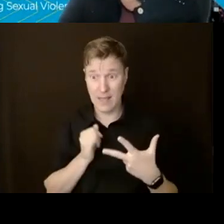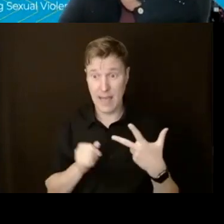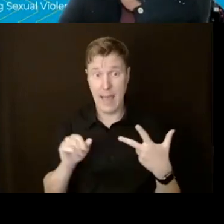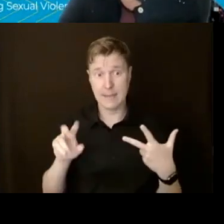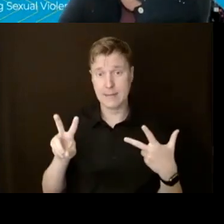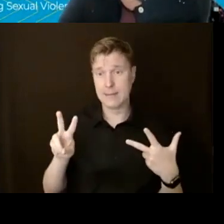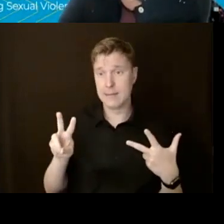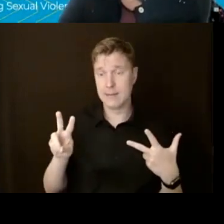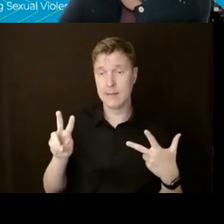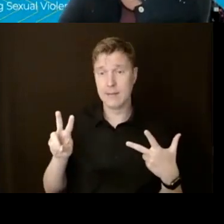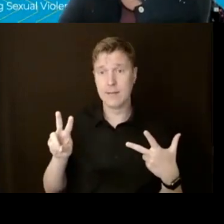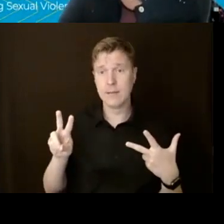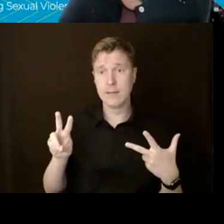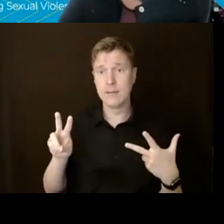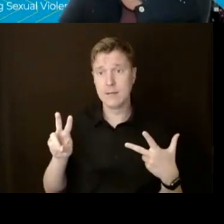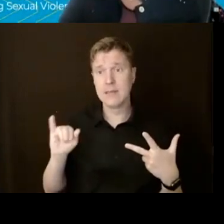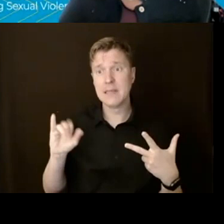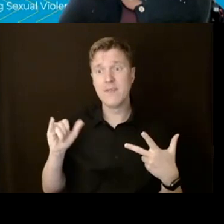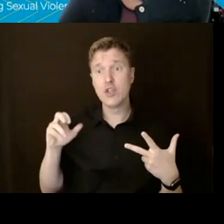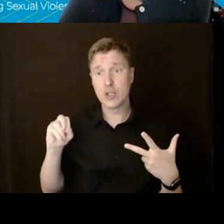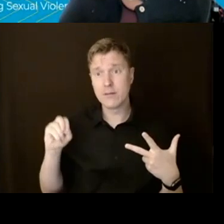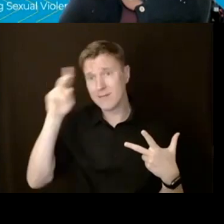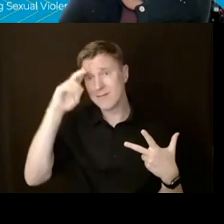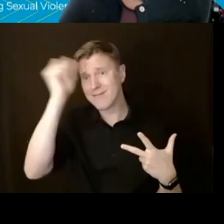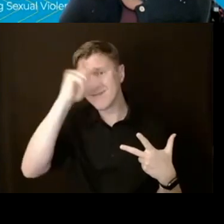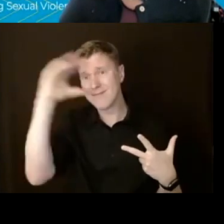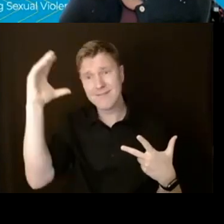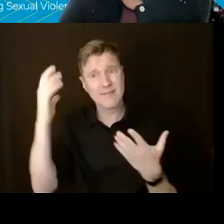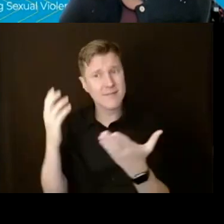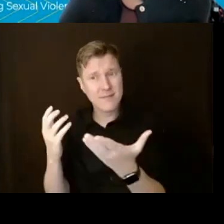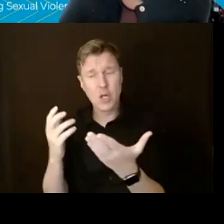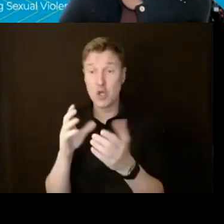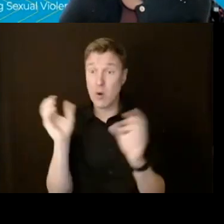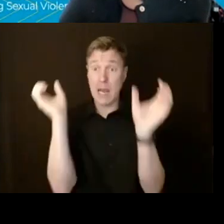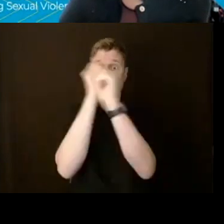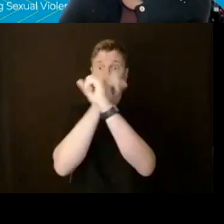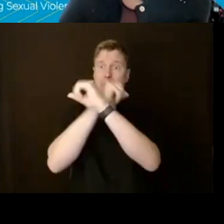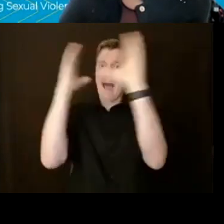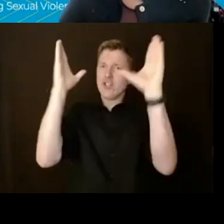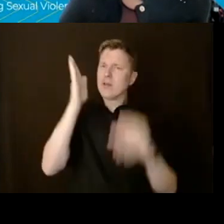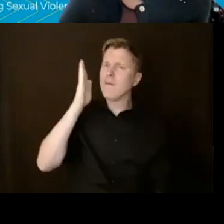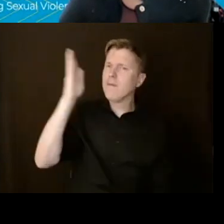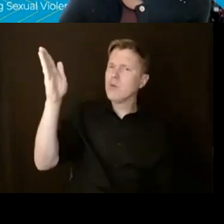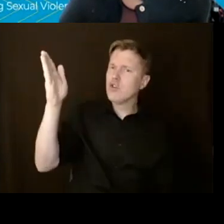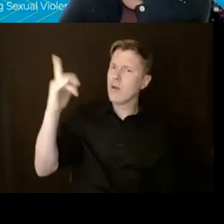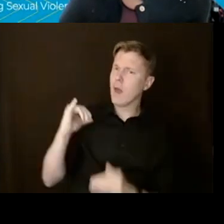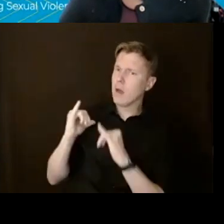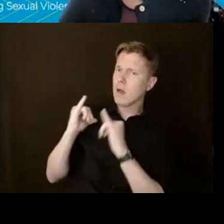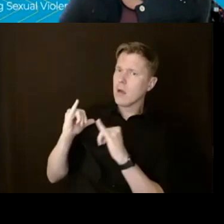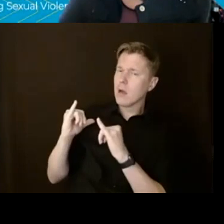lastly, it is naming your vision, where you're imagining a future that aligns with your values,